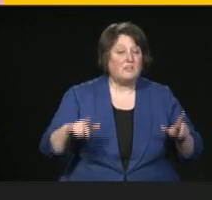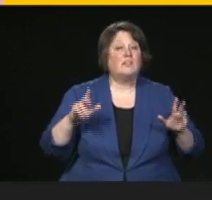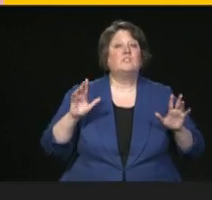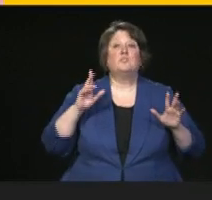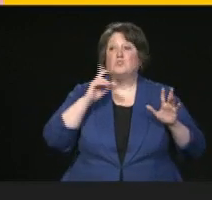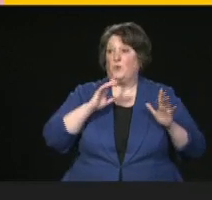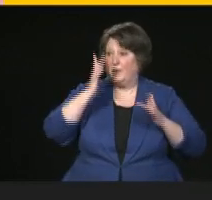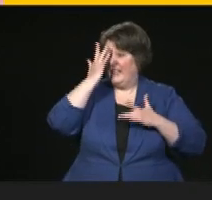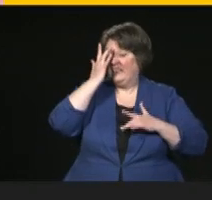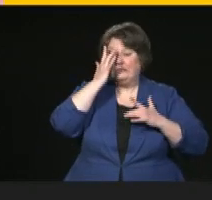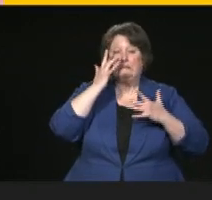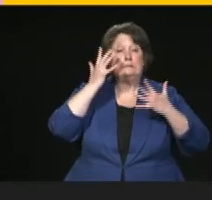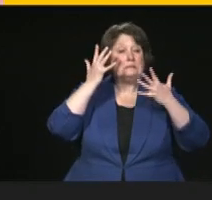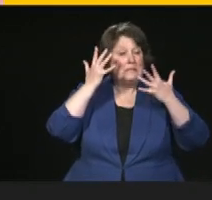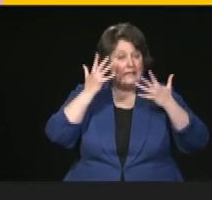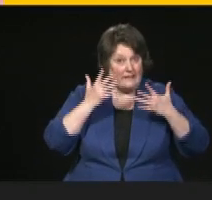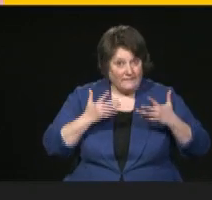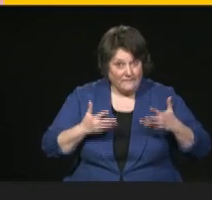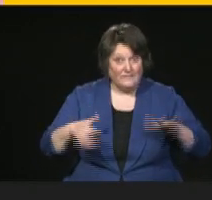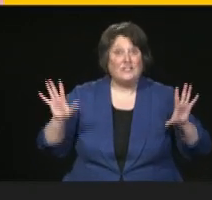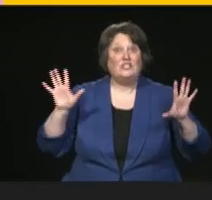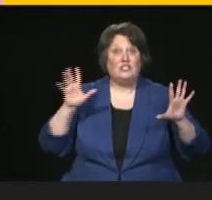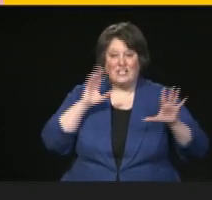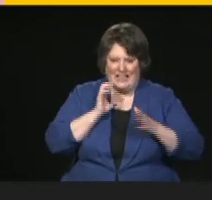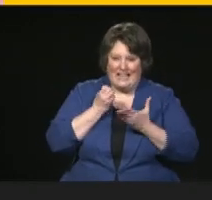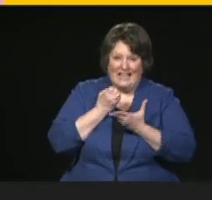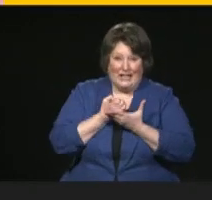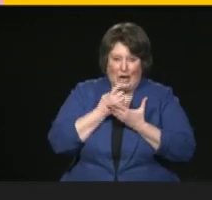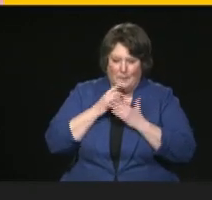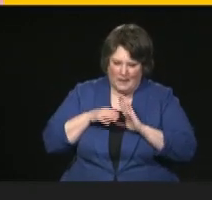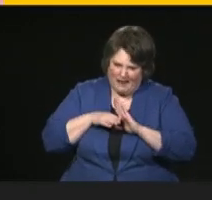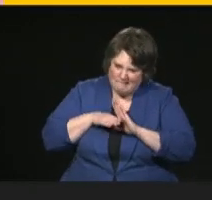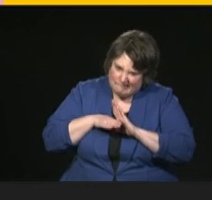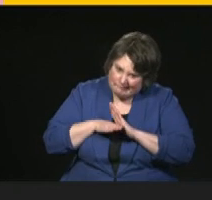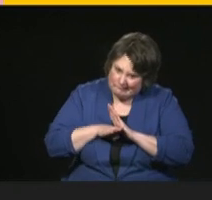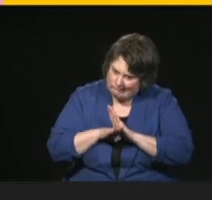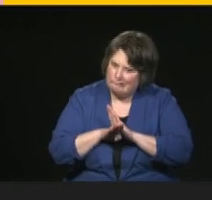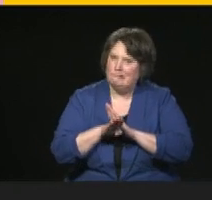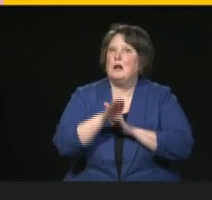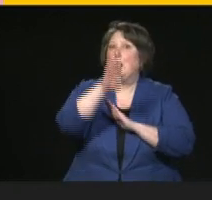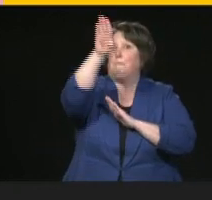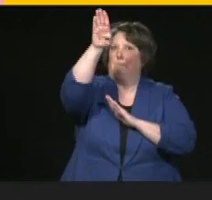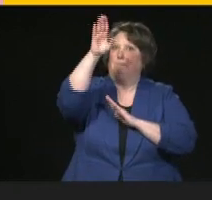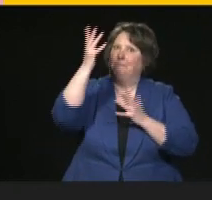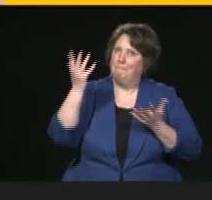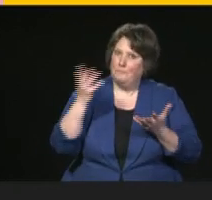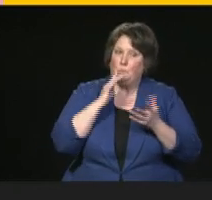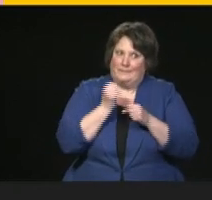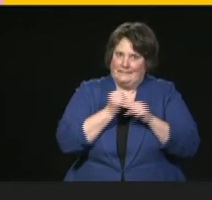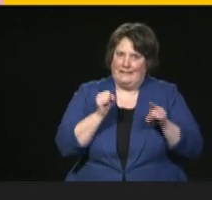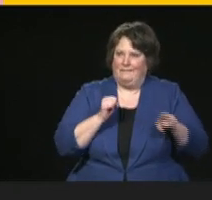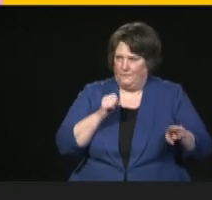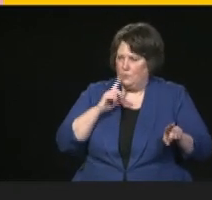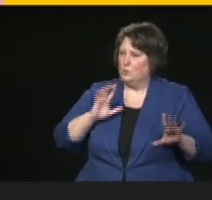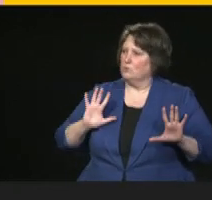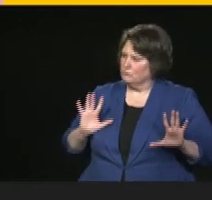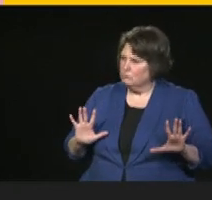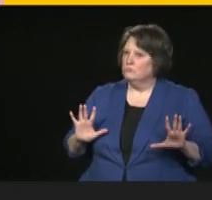out when we are able to leave our houses and get back to work.